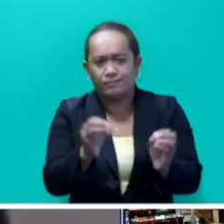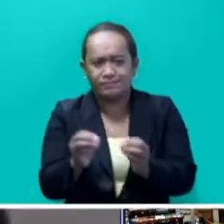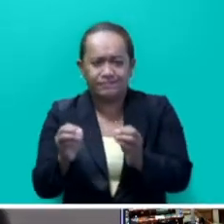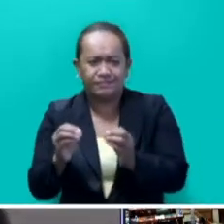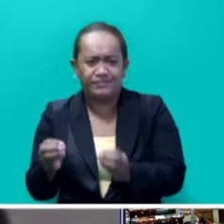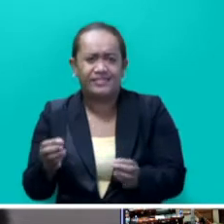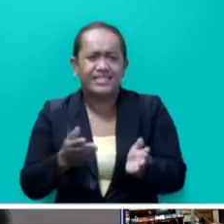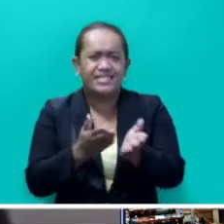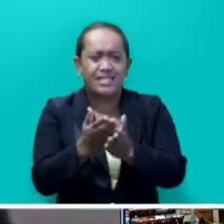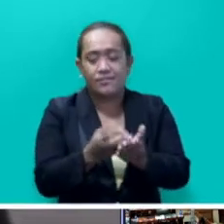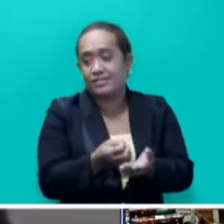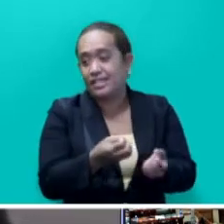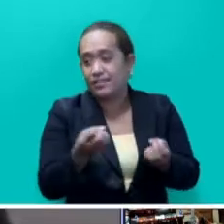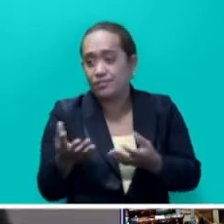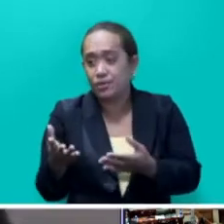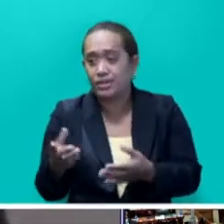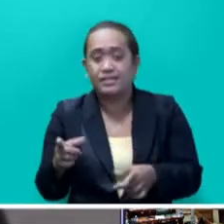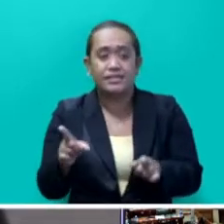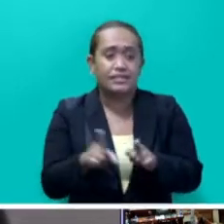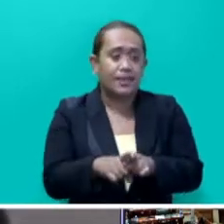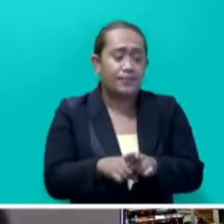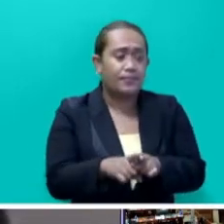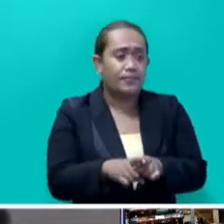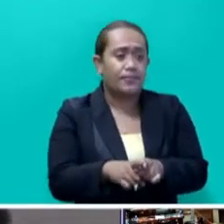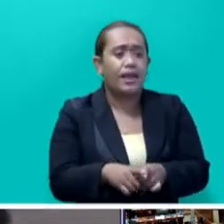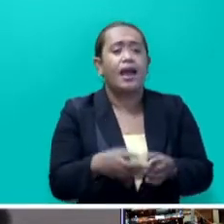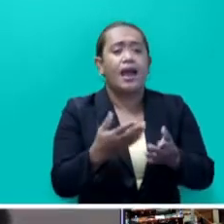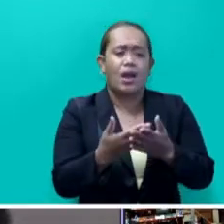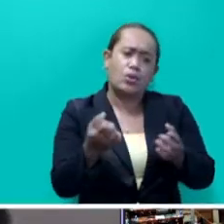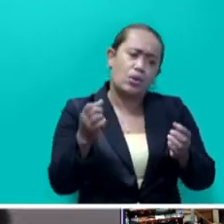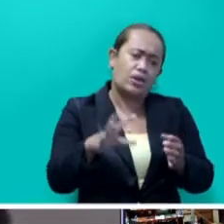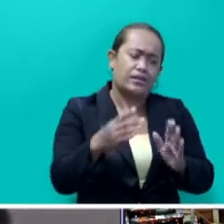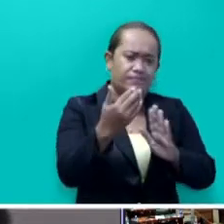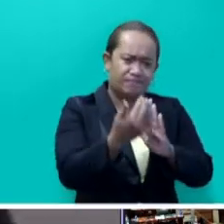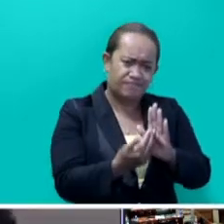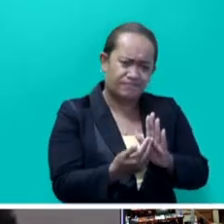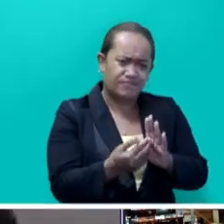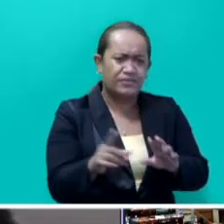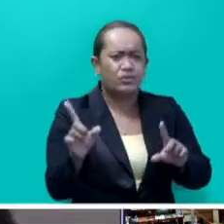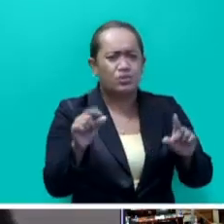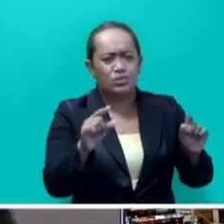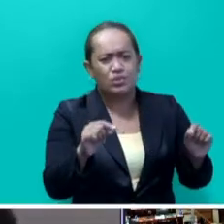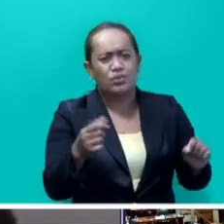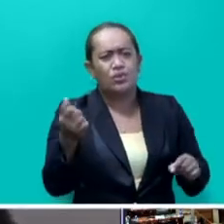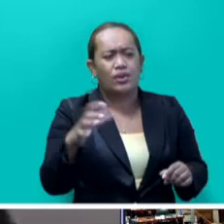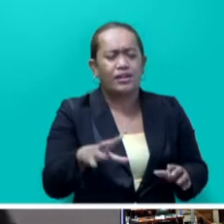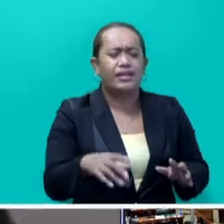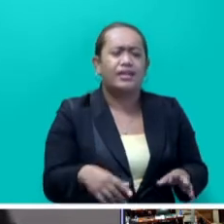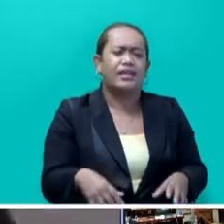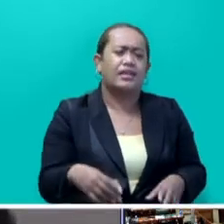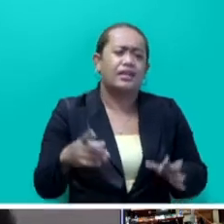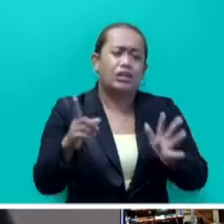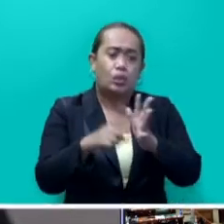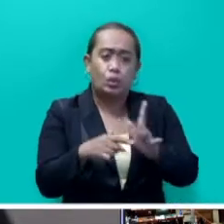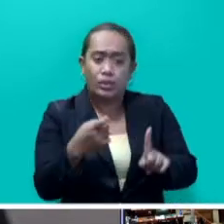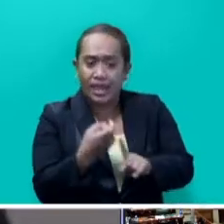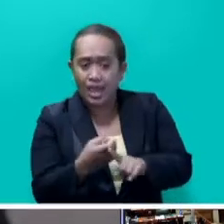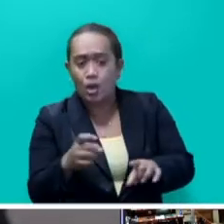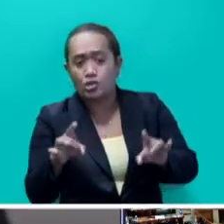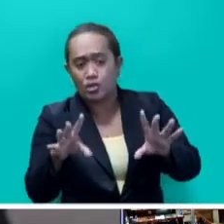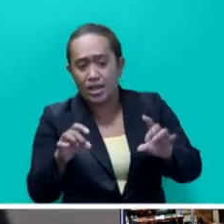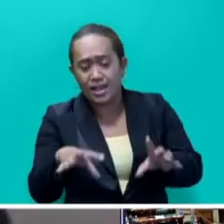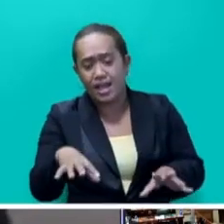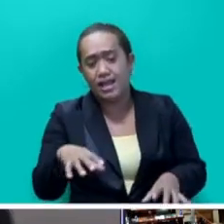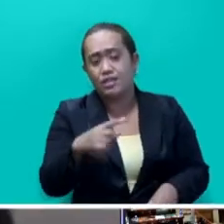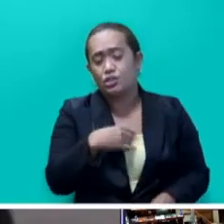delivery. This is similar frameworks have been successfully implemented in countries like the UK and Australia and China. Open taxi